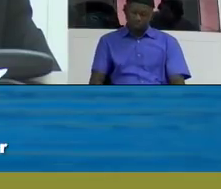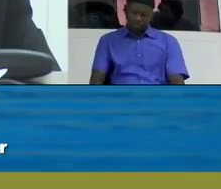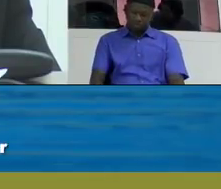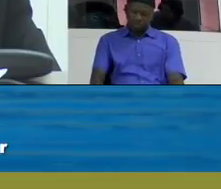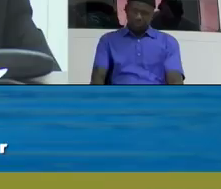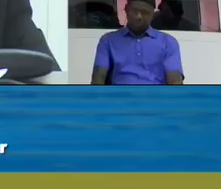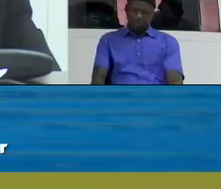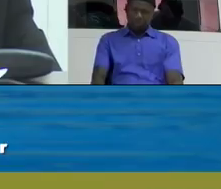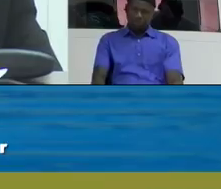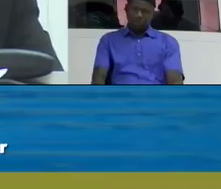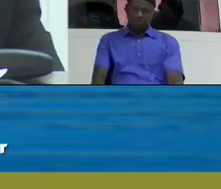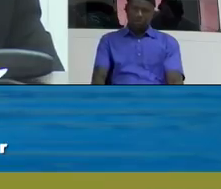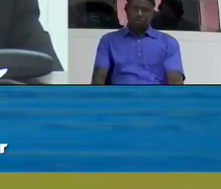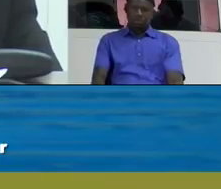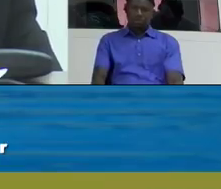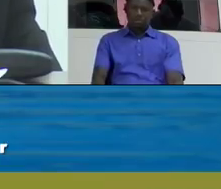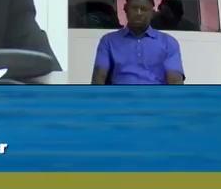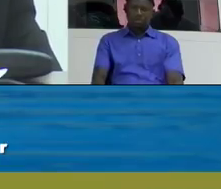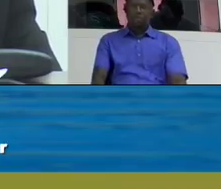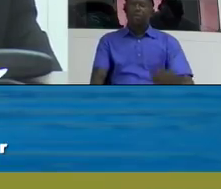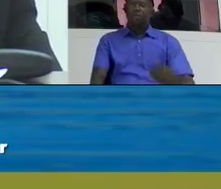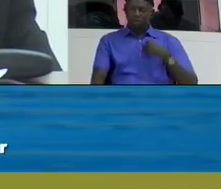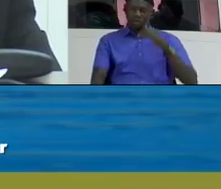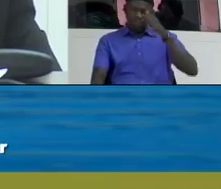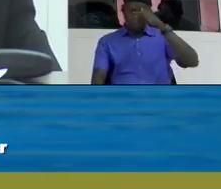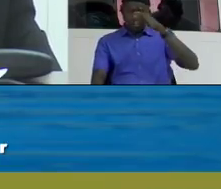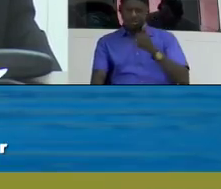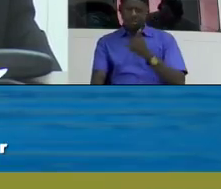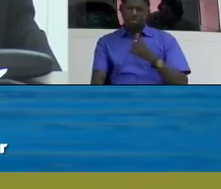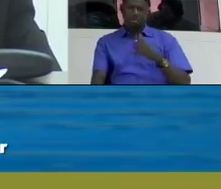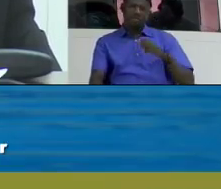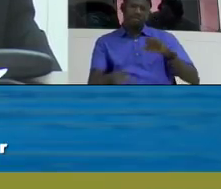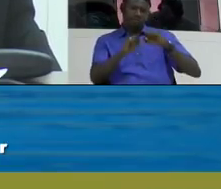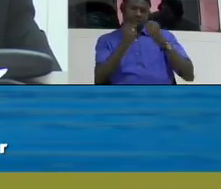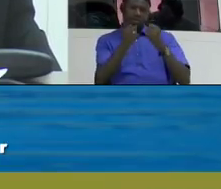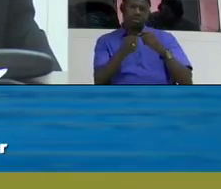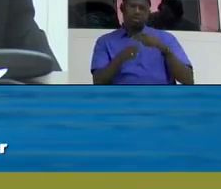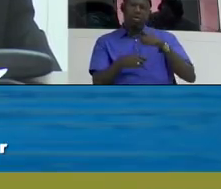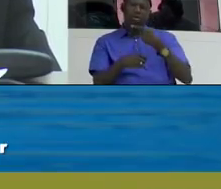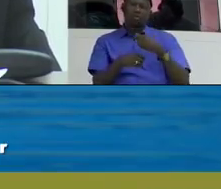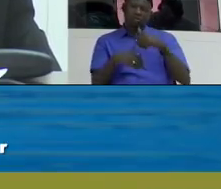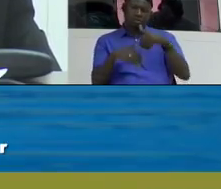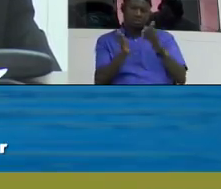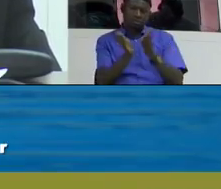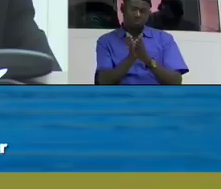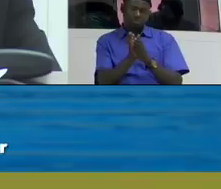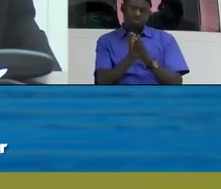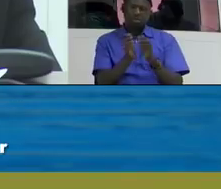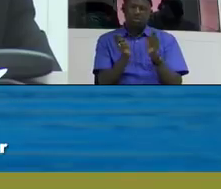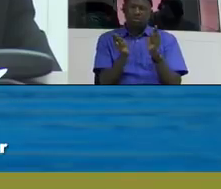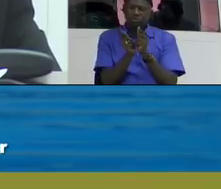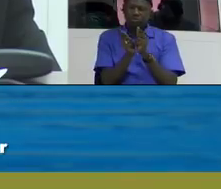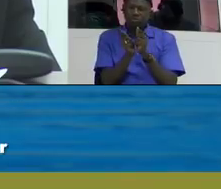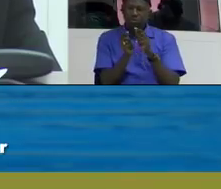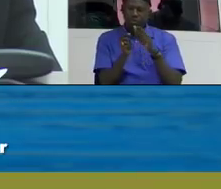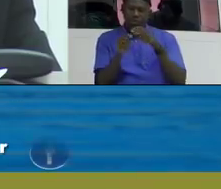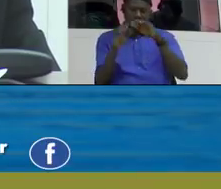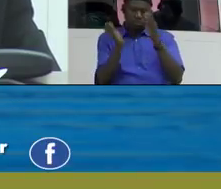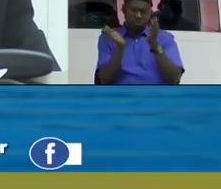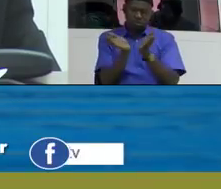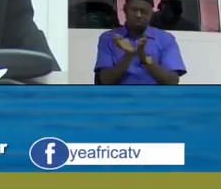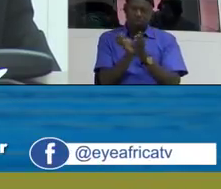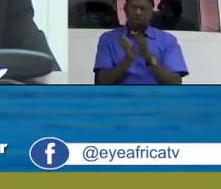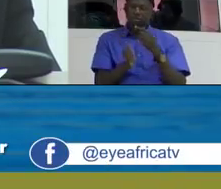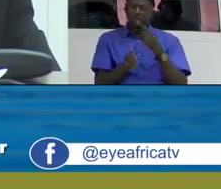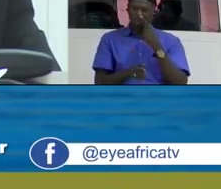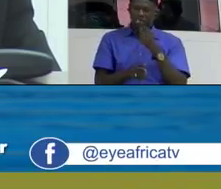violation of a group, a minority group, can be seen as violation of the entire